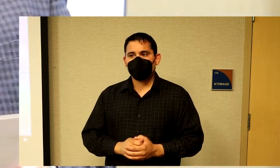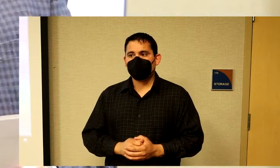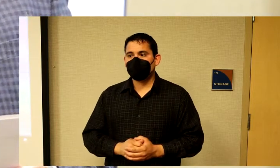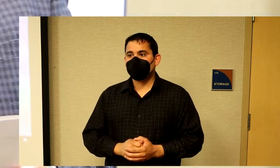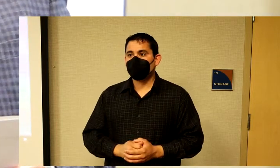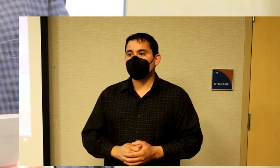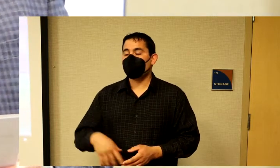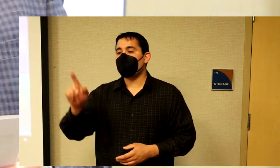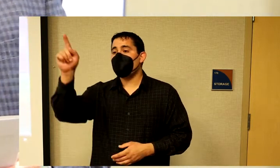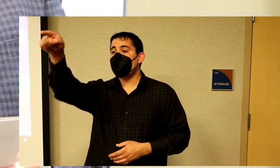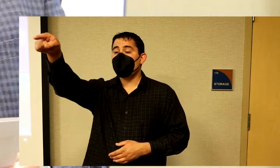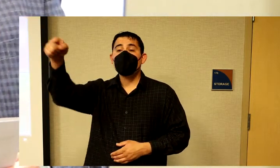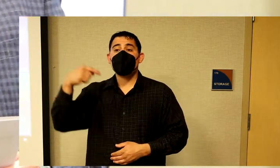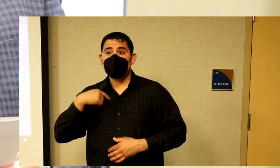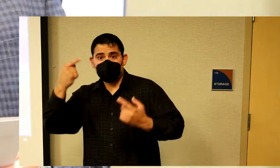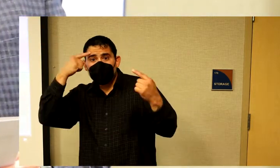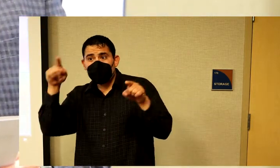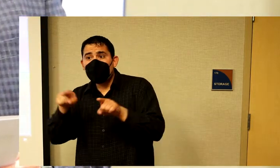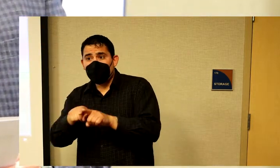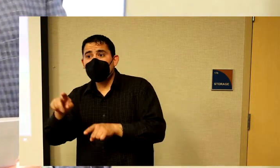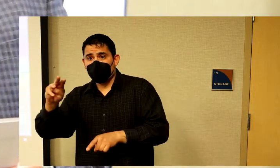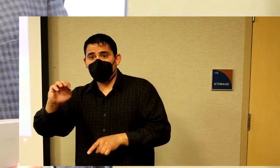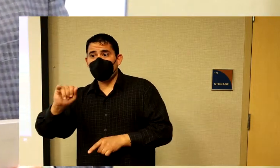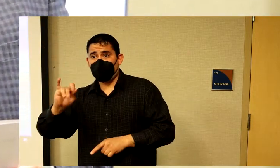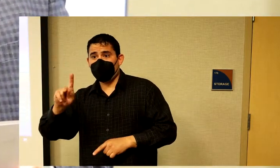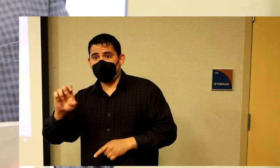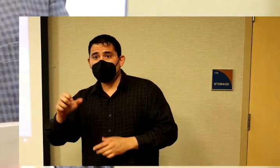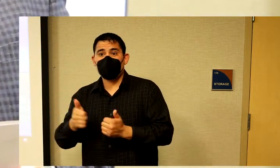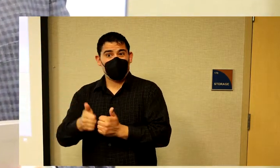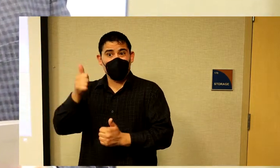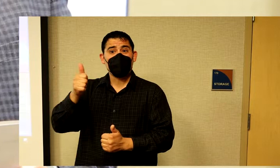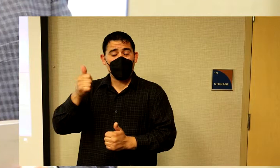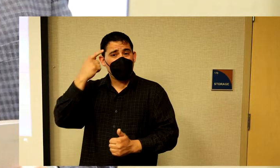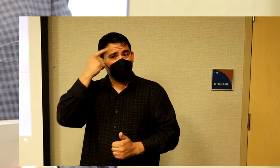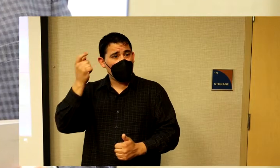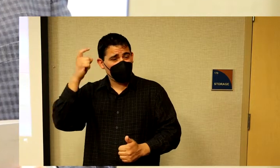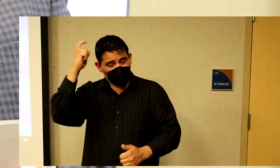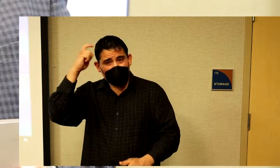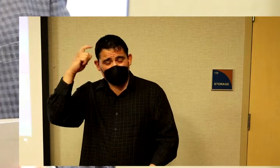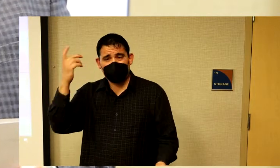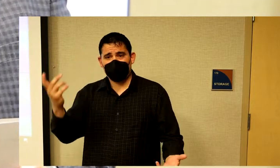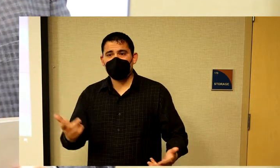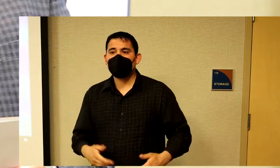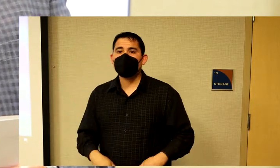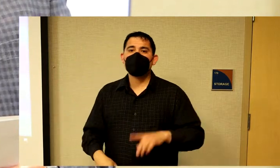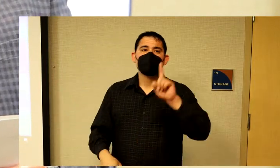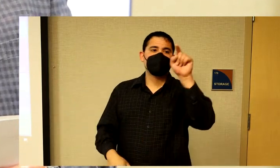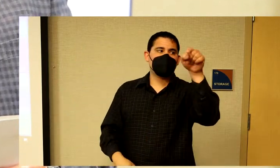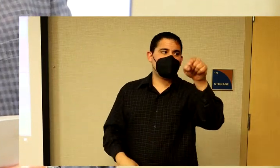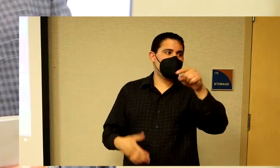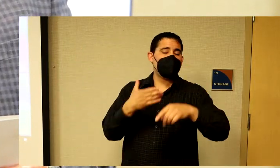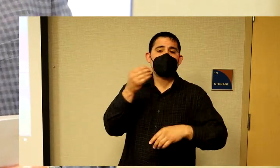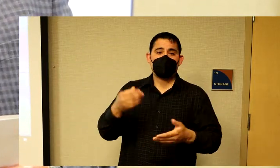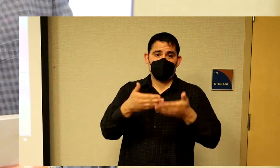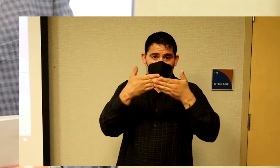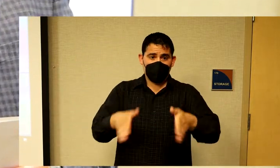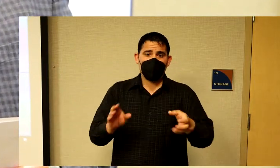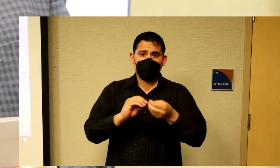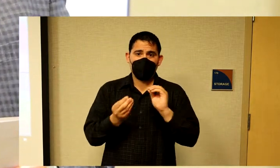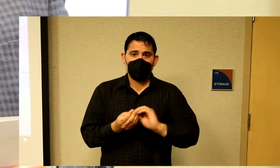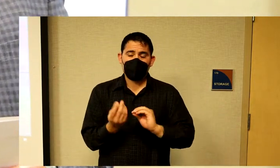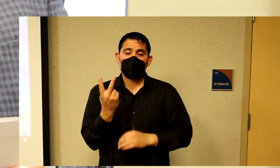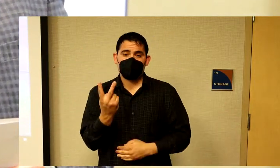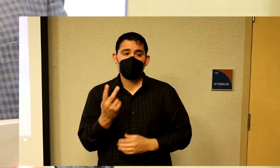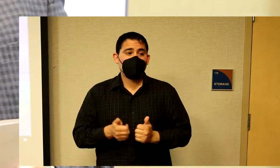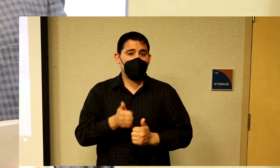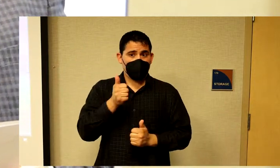I agree with you, Mike, that makes no sense. Yeah, I agree. 5 and 2 should, public number 2 should be, are the 2 that make the